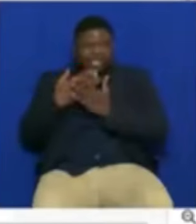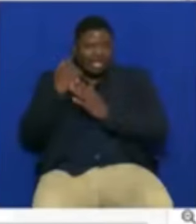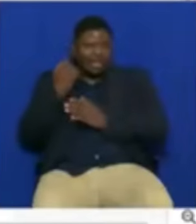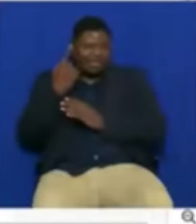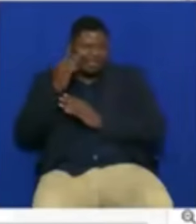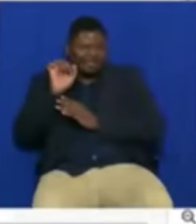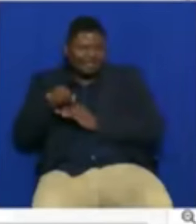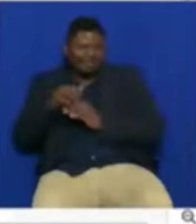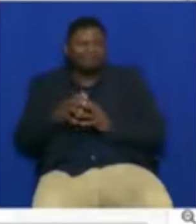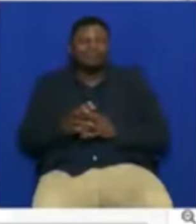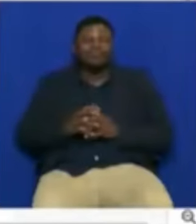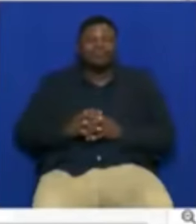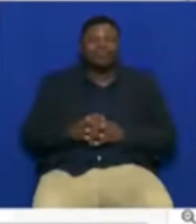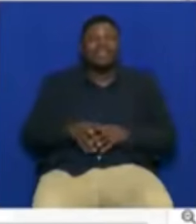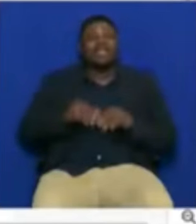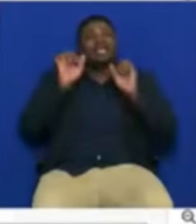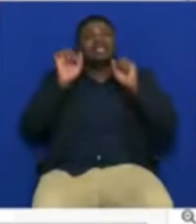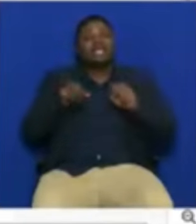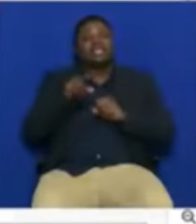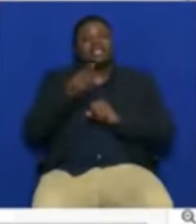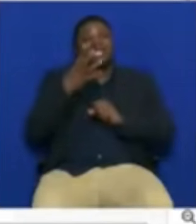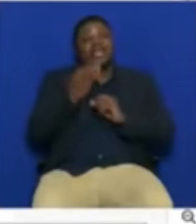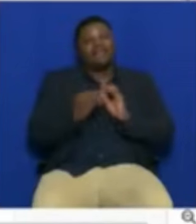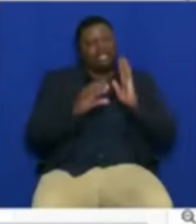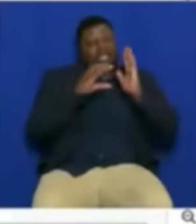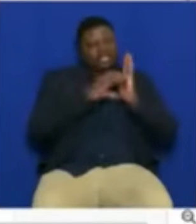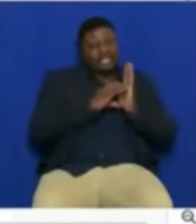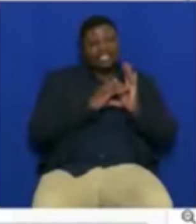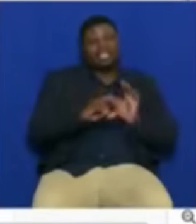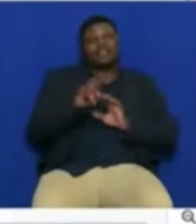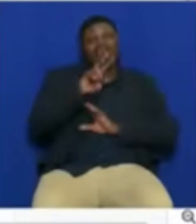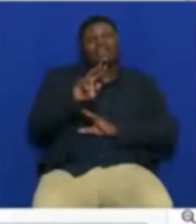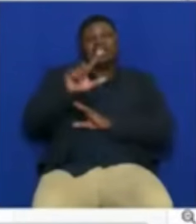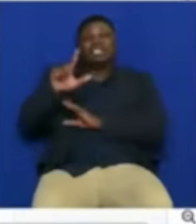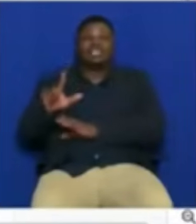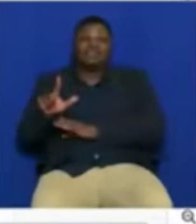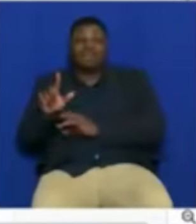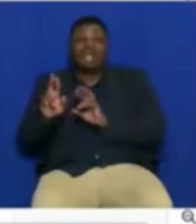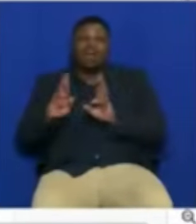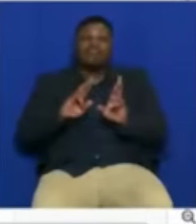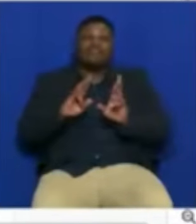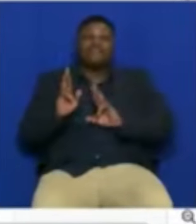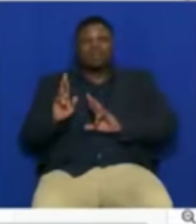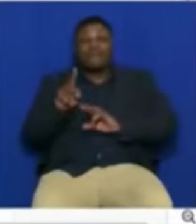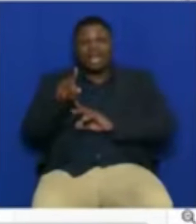27 referral. Yes, there's a mandate. So I start